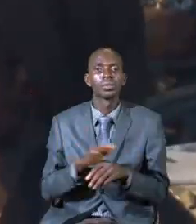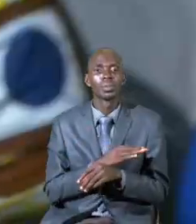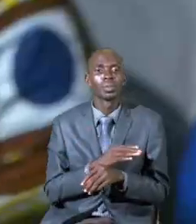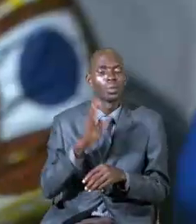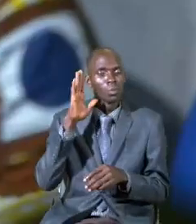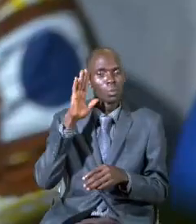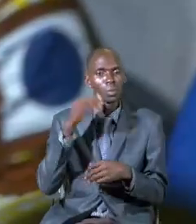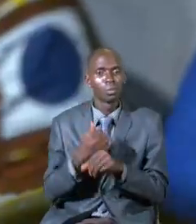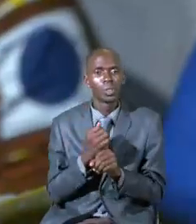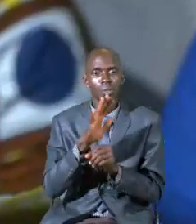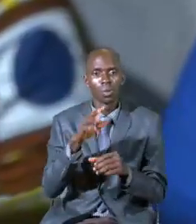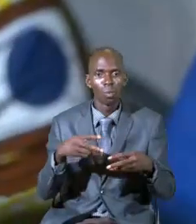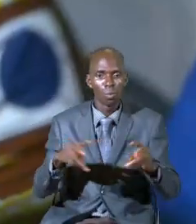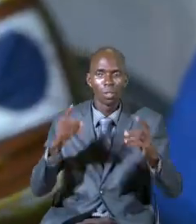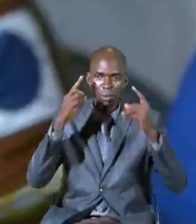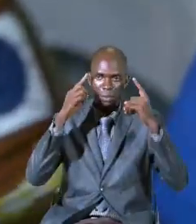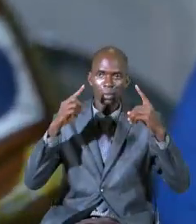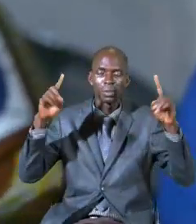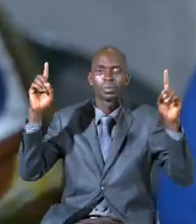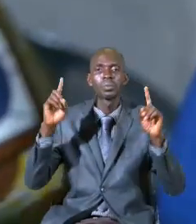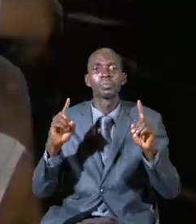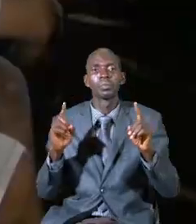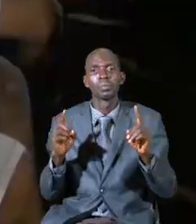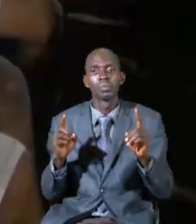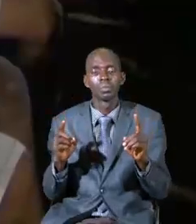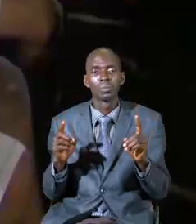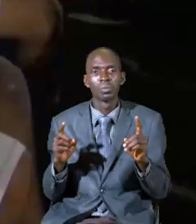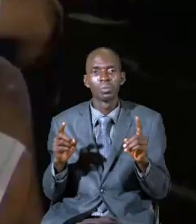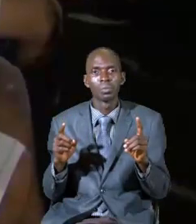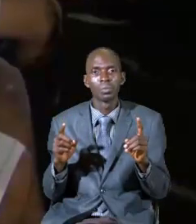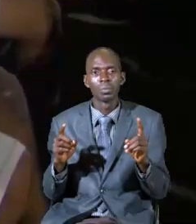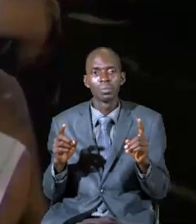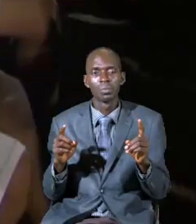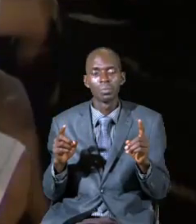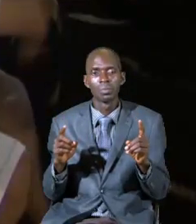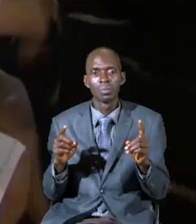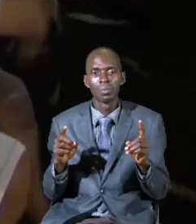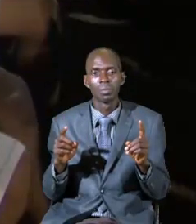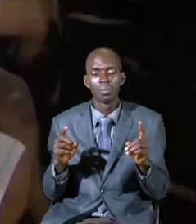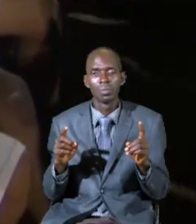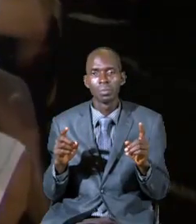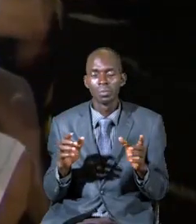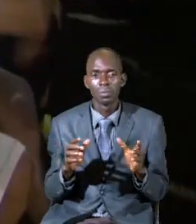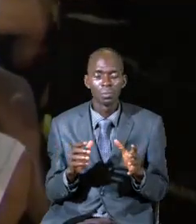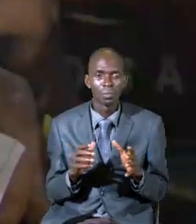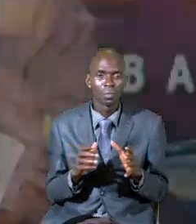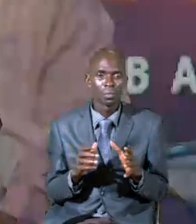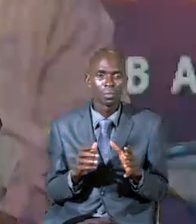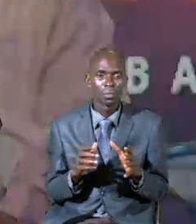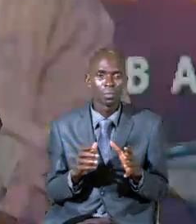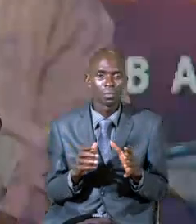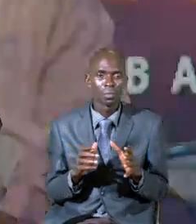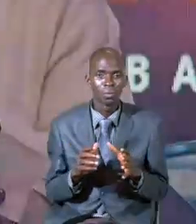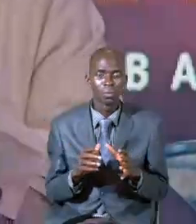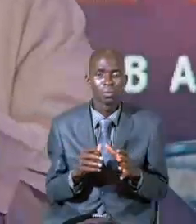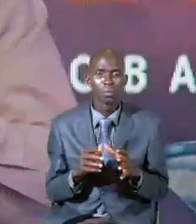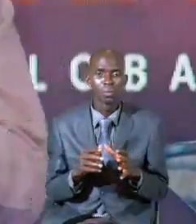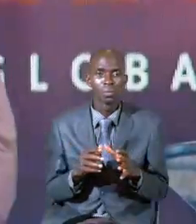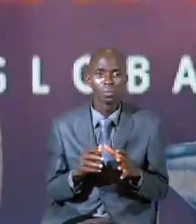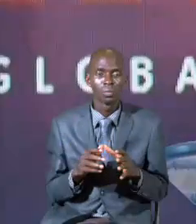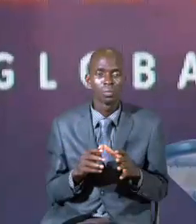way prosperous. It doesn't say your country will make your way prosperous. Everybody is thinking about